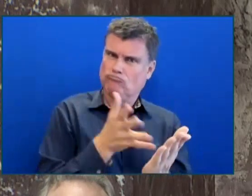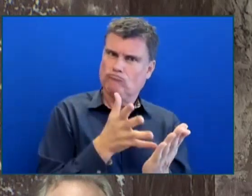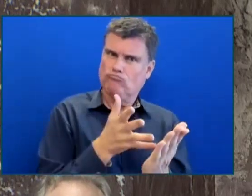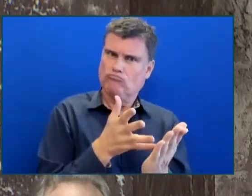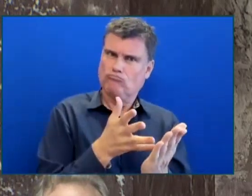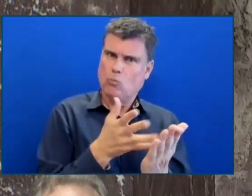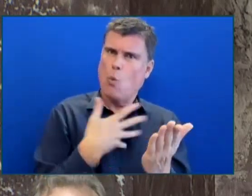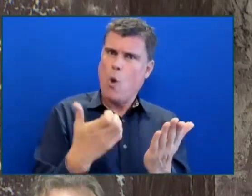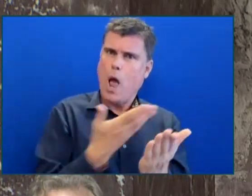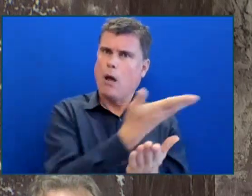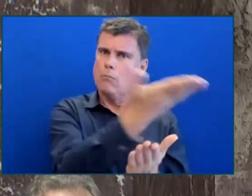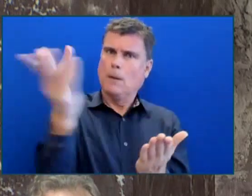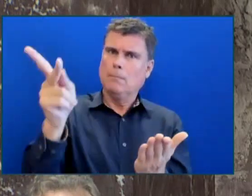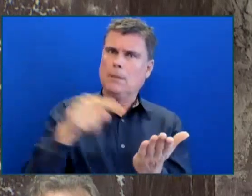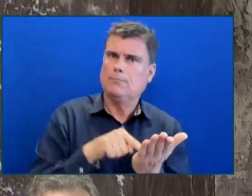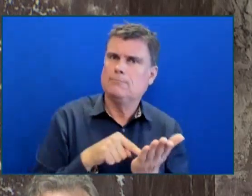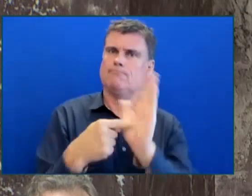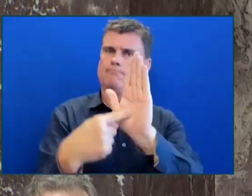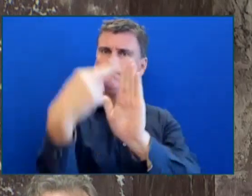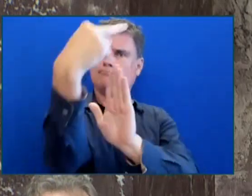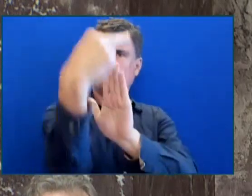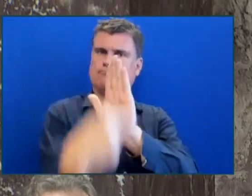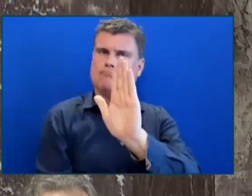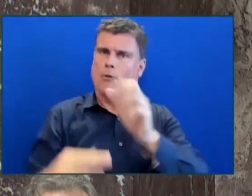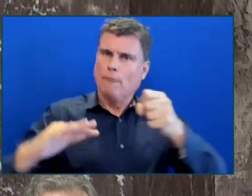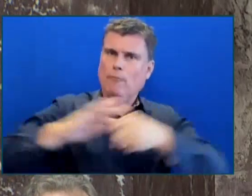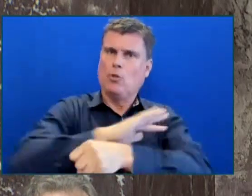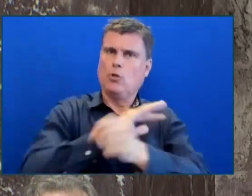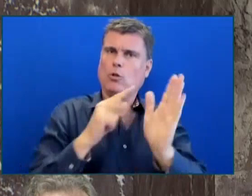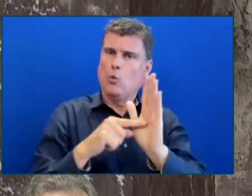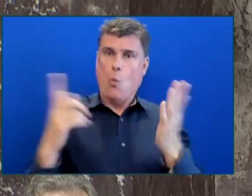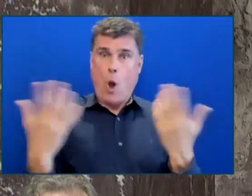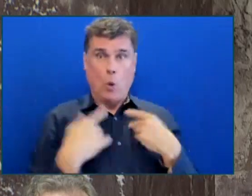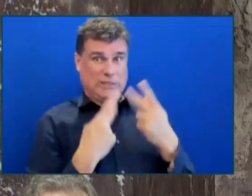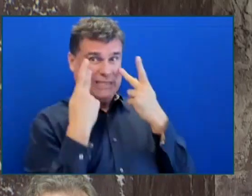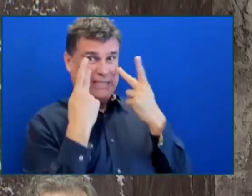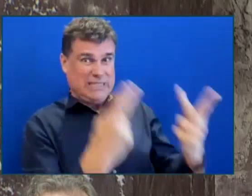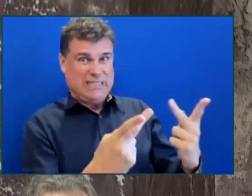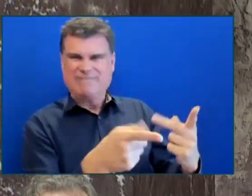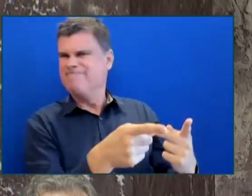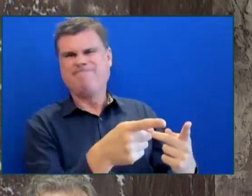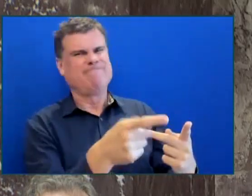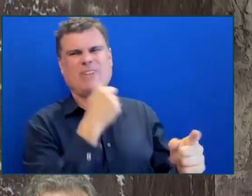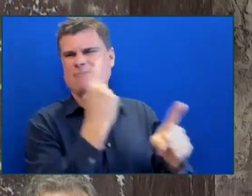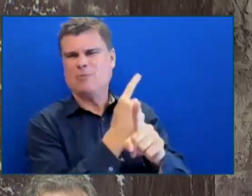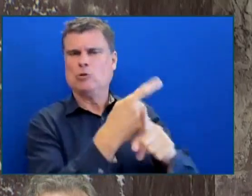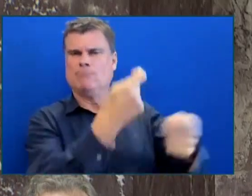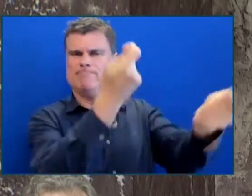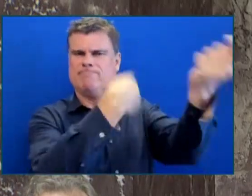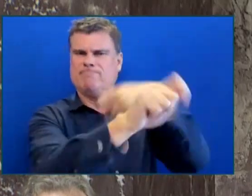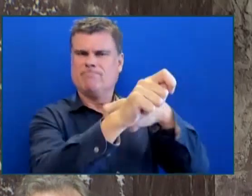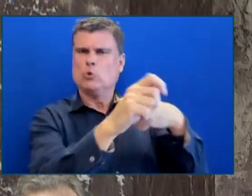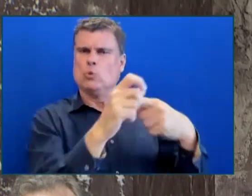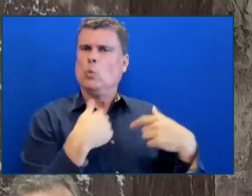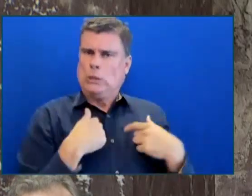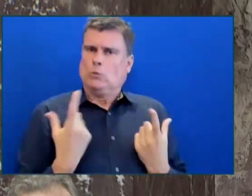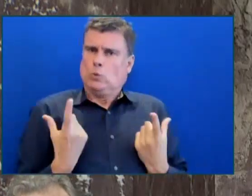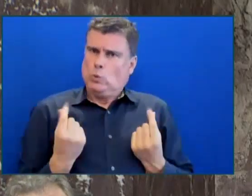of the day, our goal is to make sure that we are providing housing for the most vulnerable people, and we're going to continue to do that work.